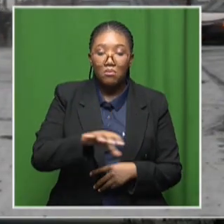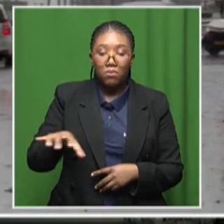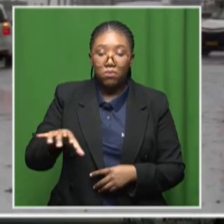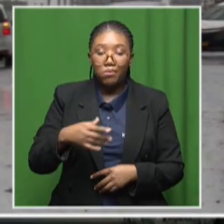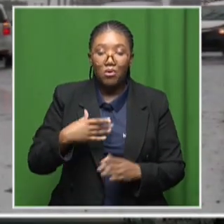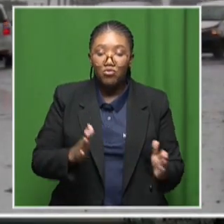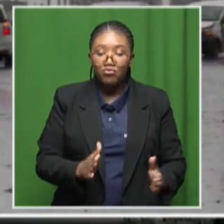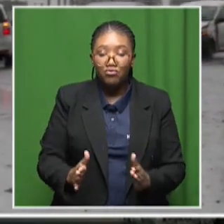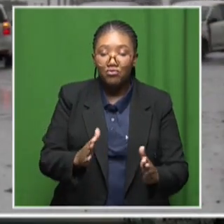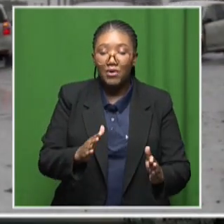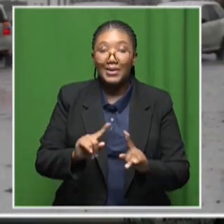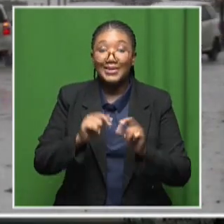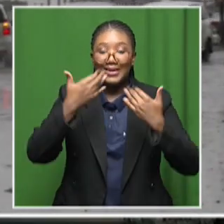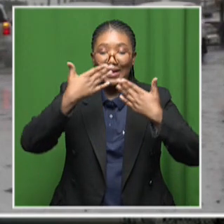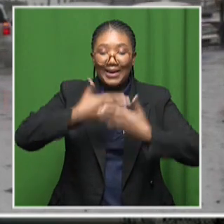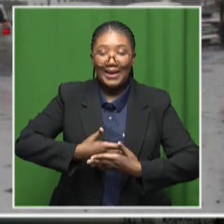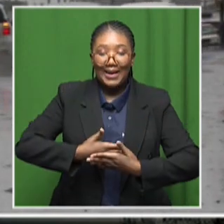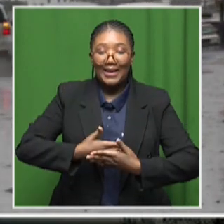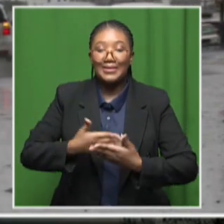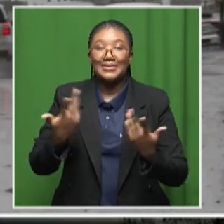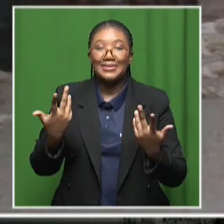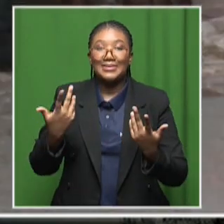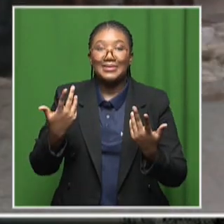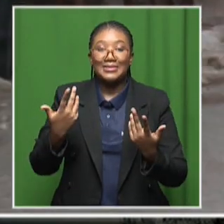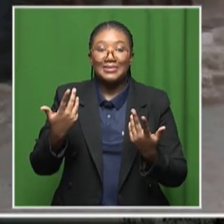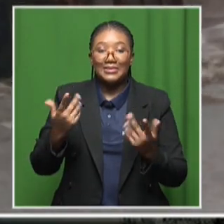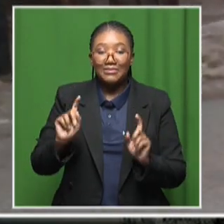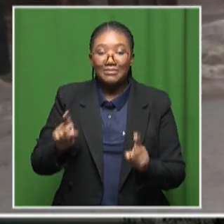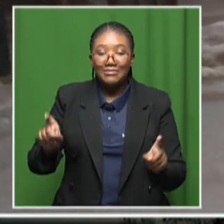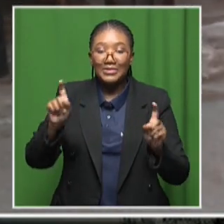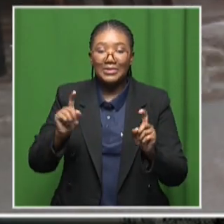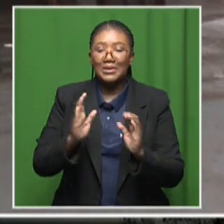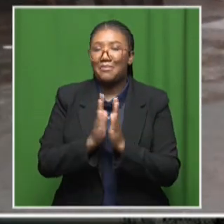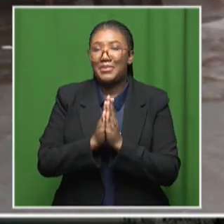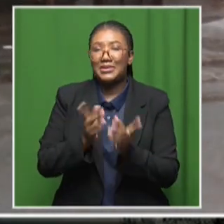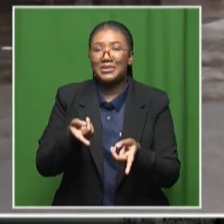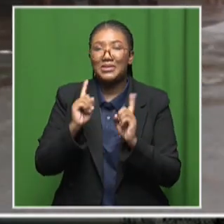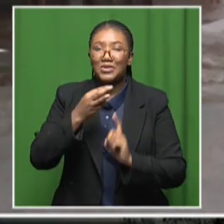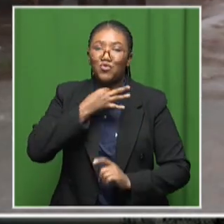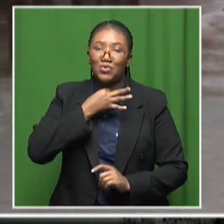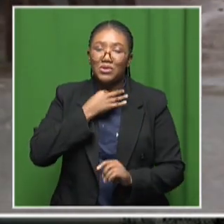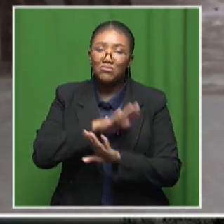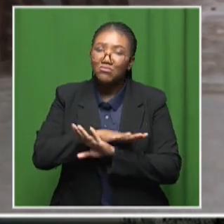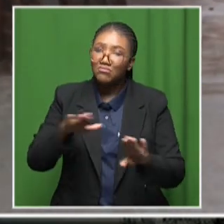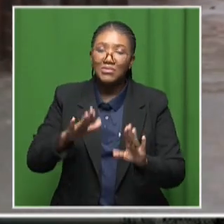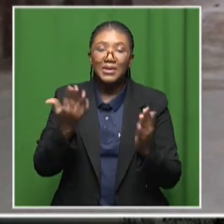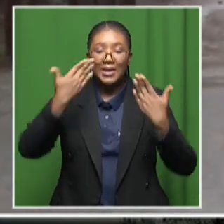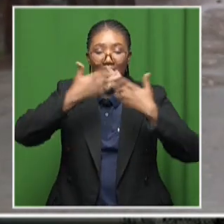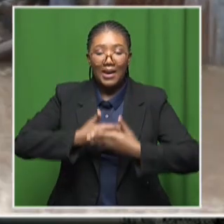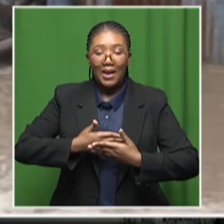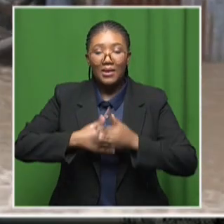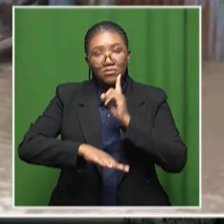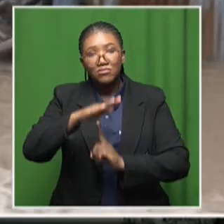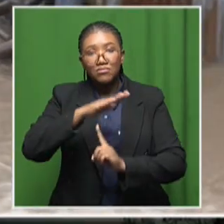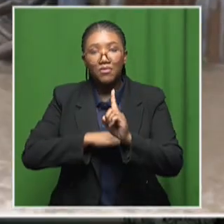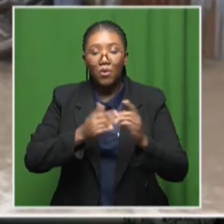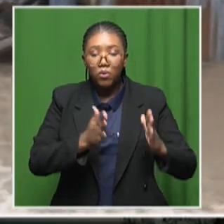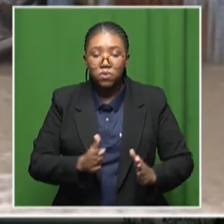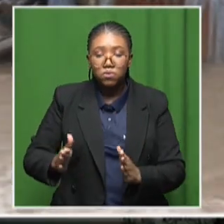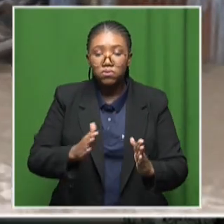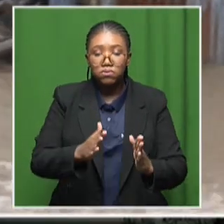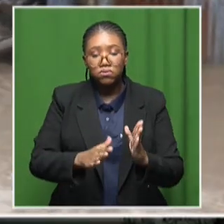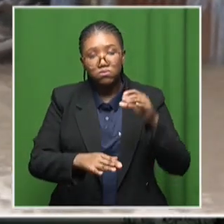like midnight. So of which there's a risk of people being washed away while they're conducting those baptism and cleansing